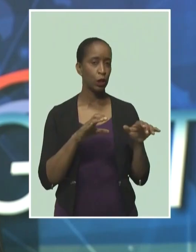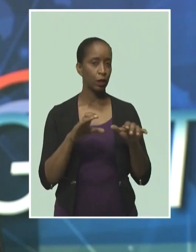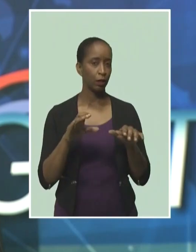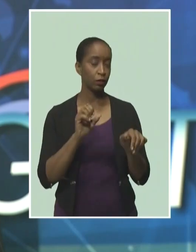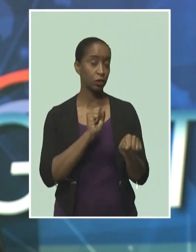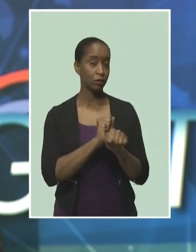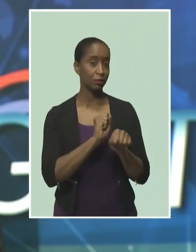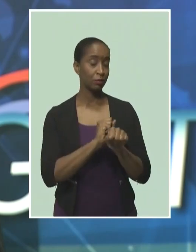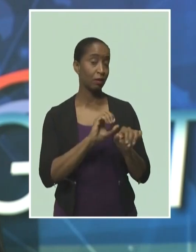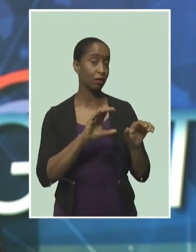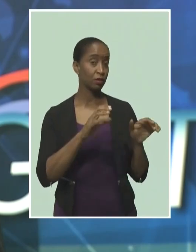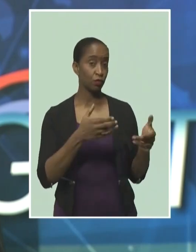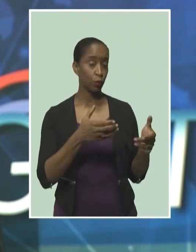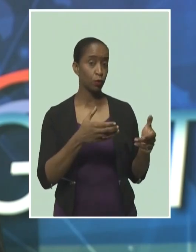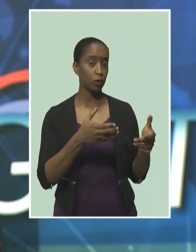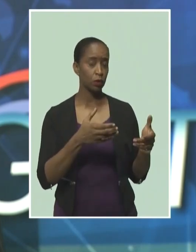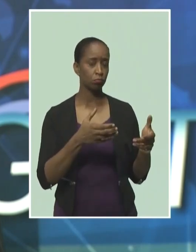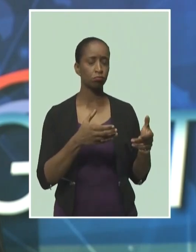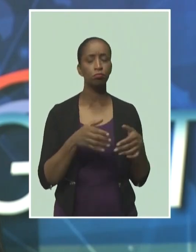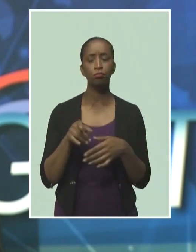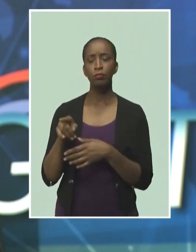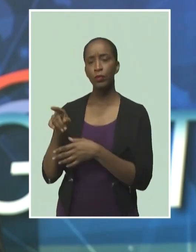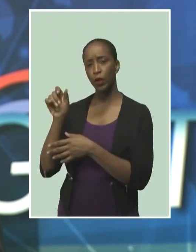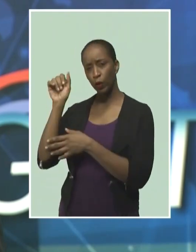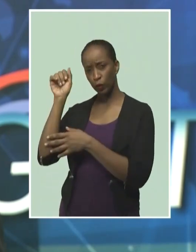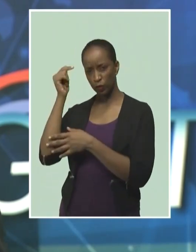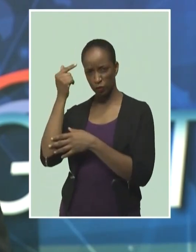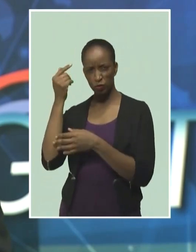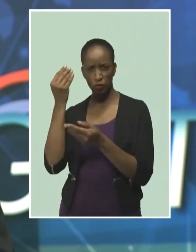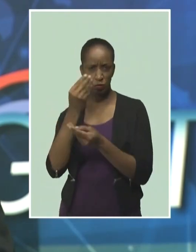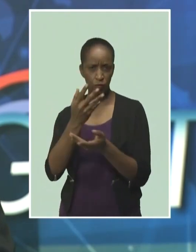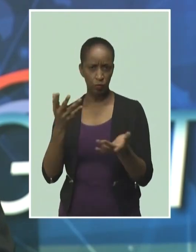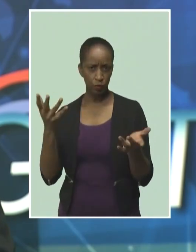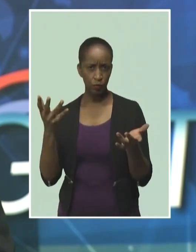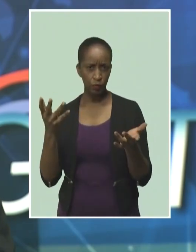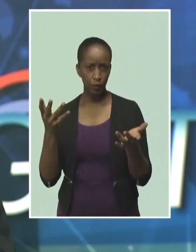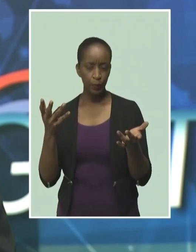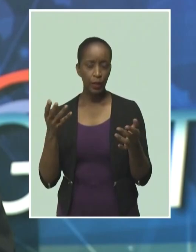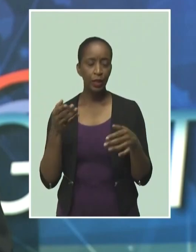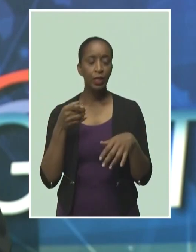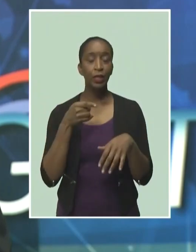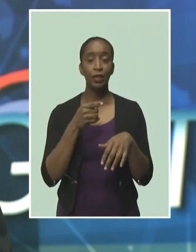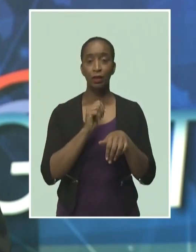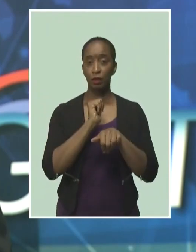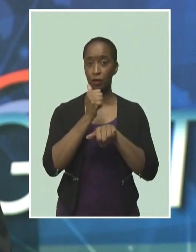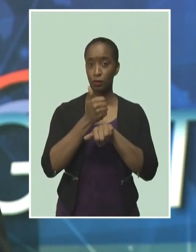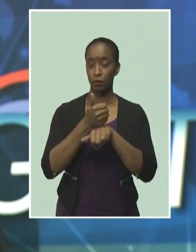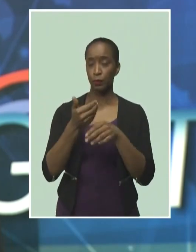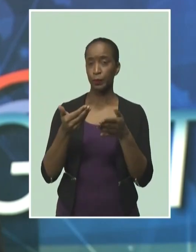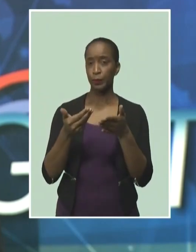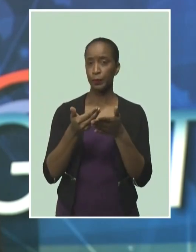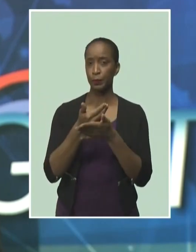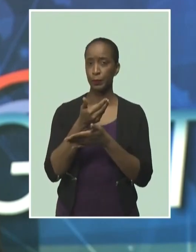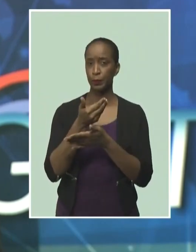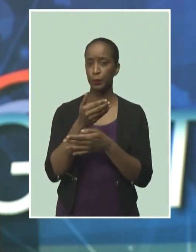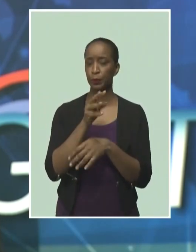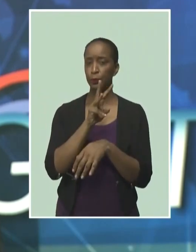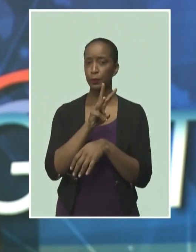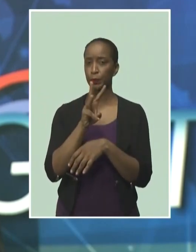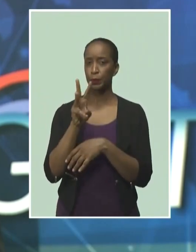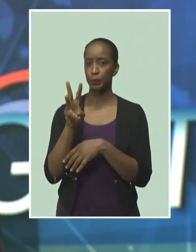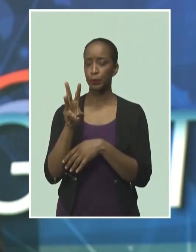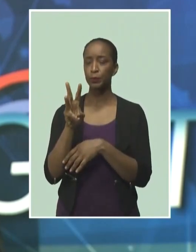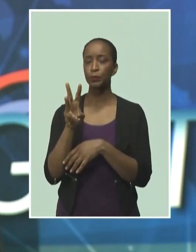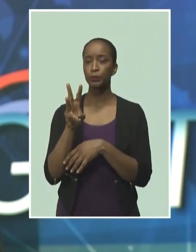Dale Marshall as he addressed the Anti-Money Laundering Authority Compliance Unit's launch of a new website at the Lord Erskine Sandiford